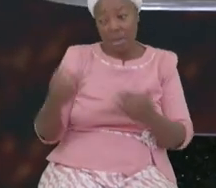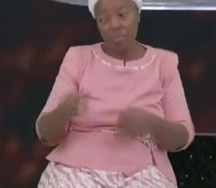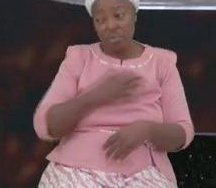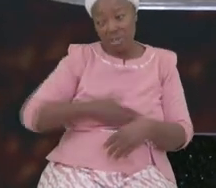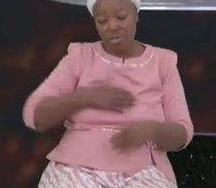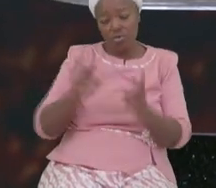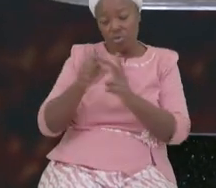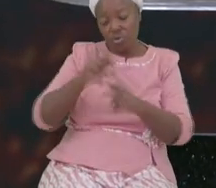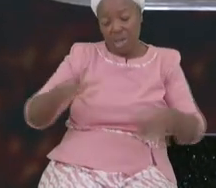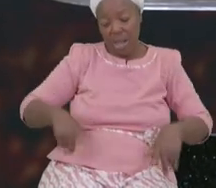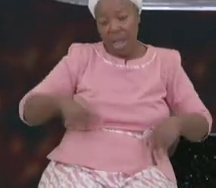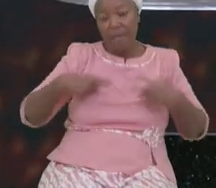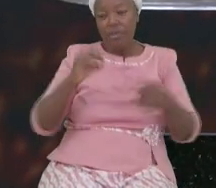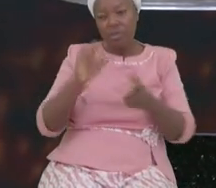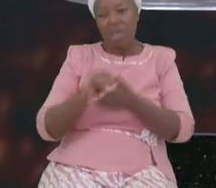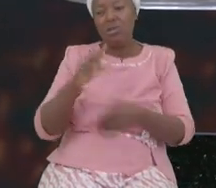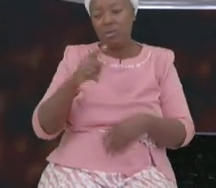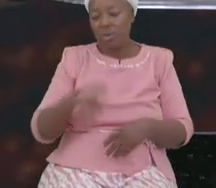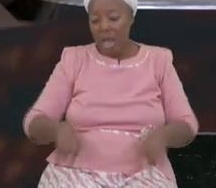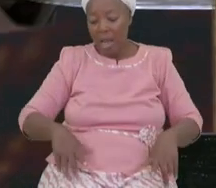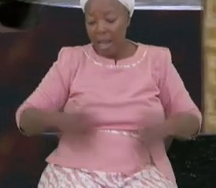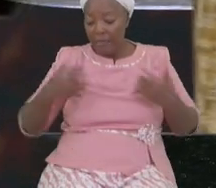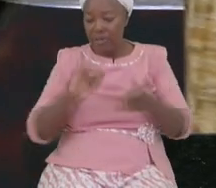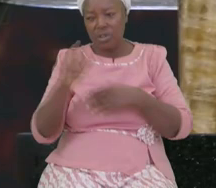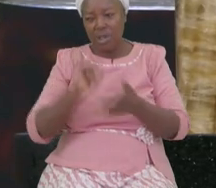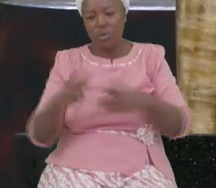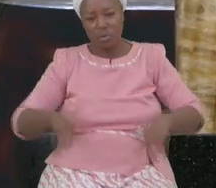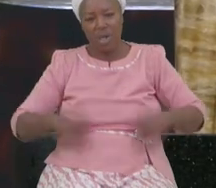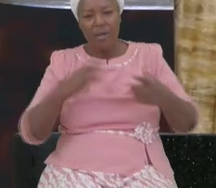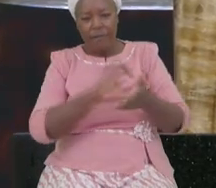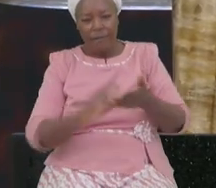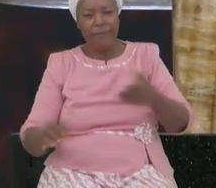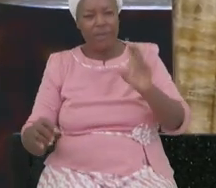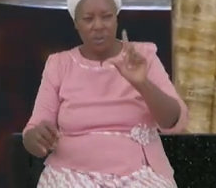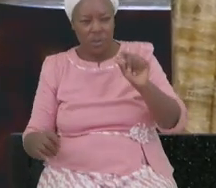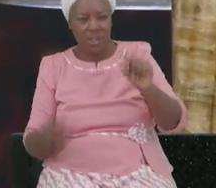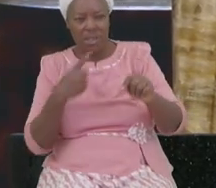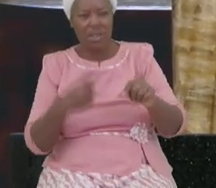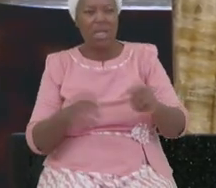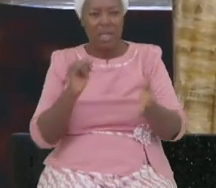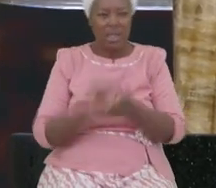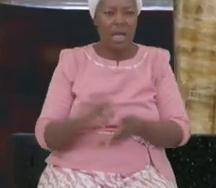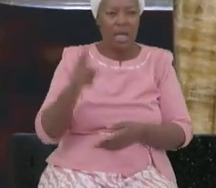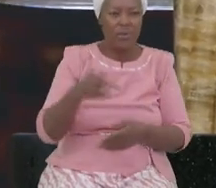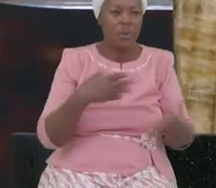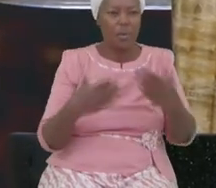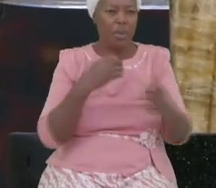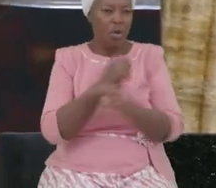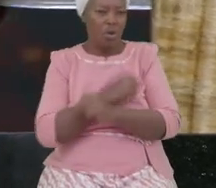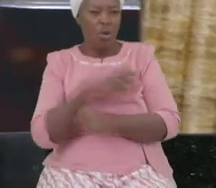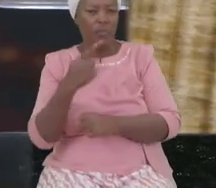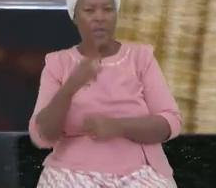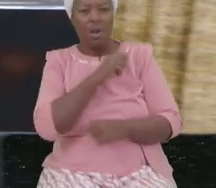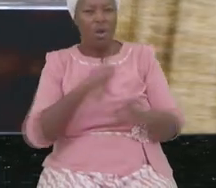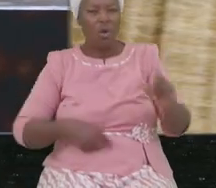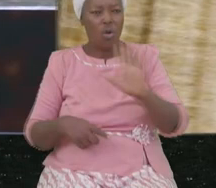verse 20, he says that thou mayest love. the Lord thy God, with all,